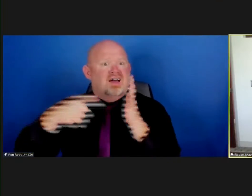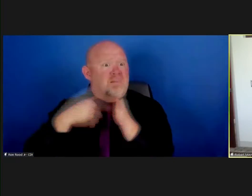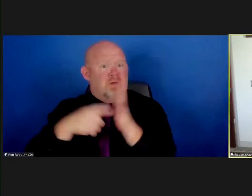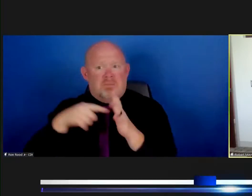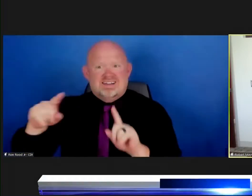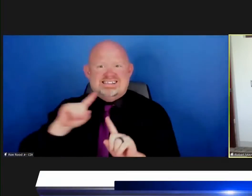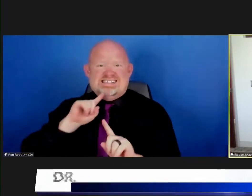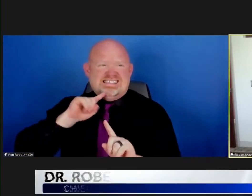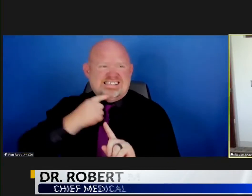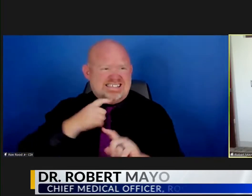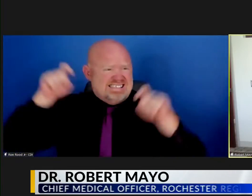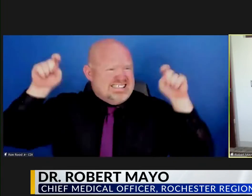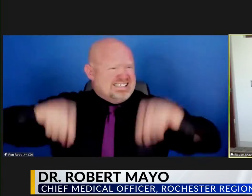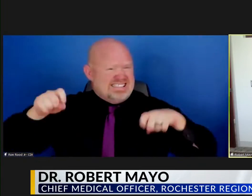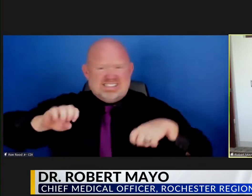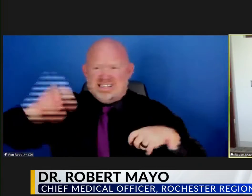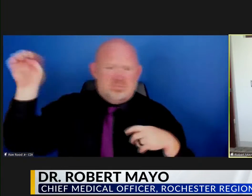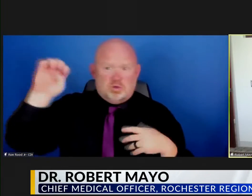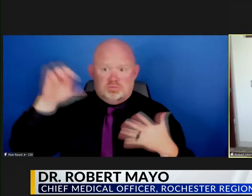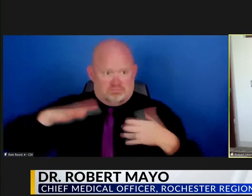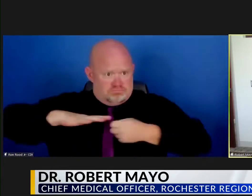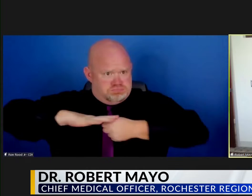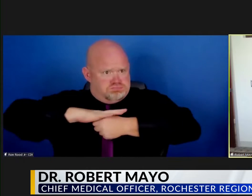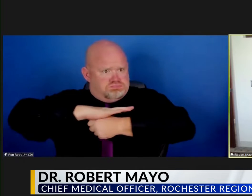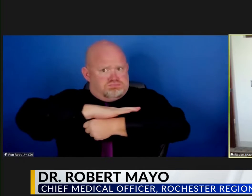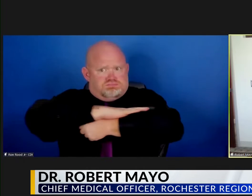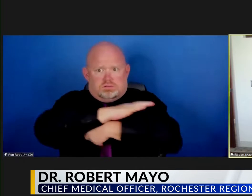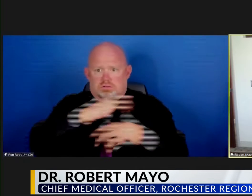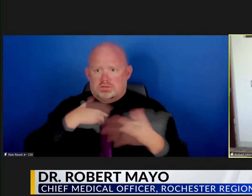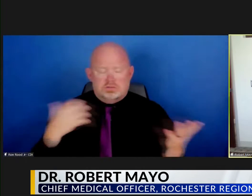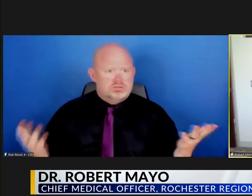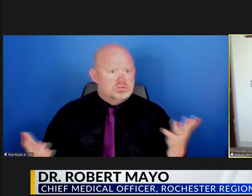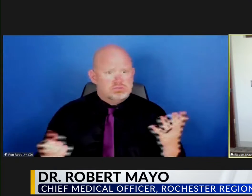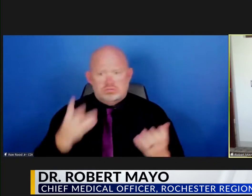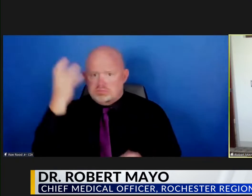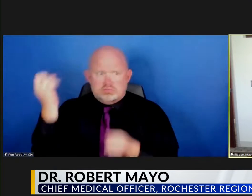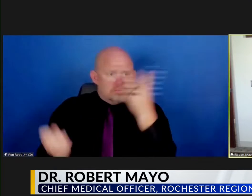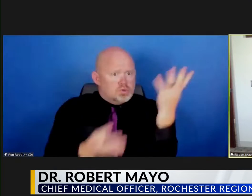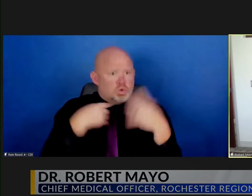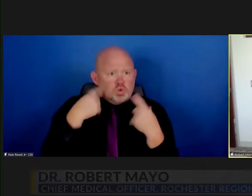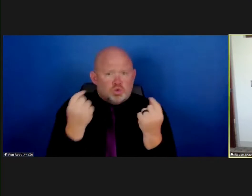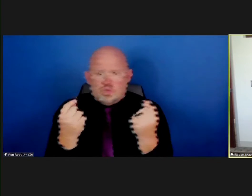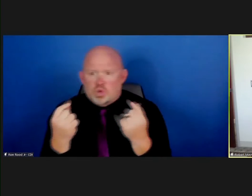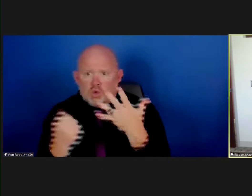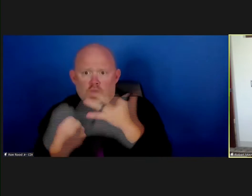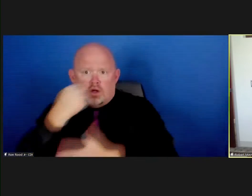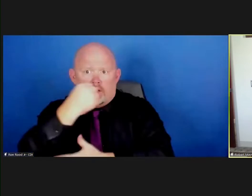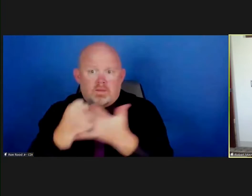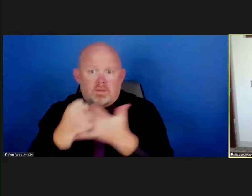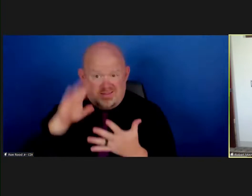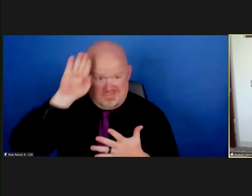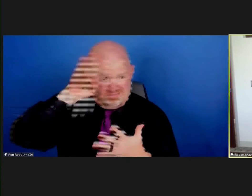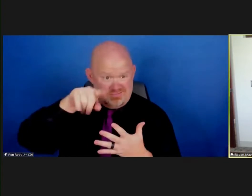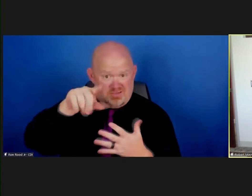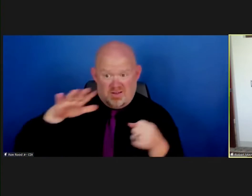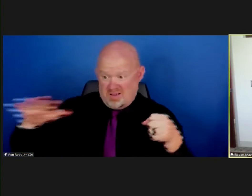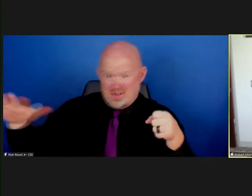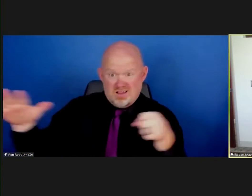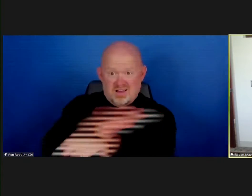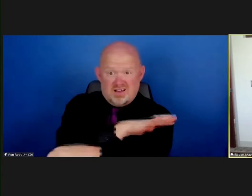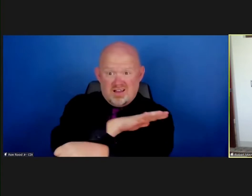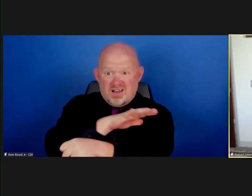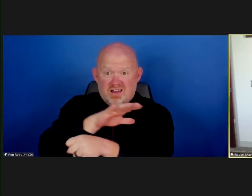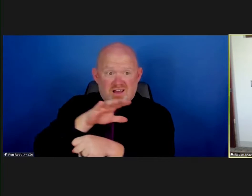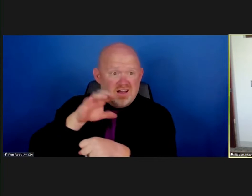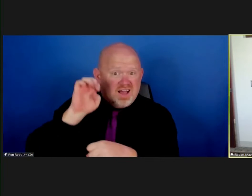Crowding of emergency departments at time can be related to the backup of the backup of